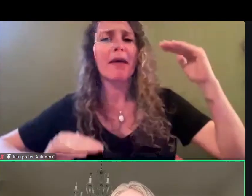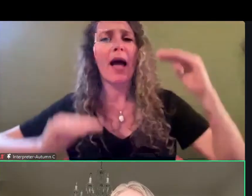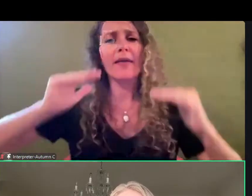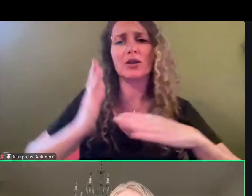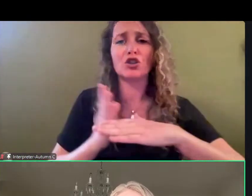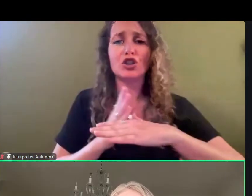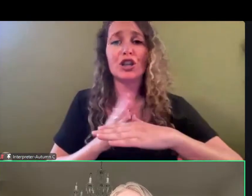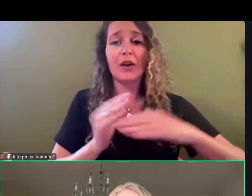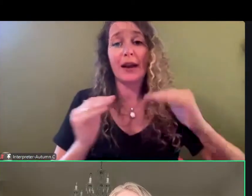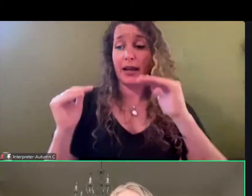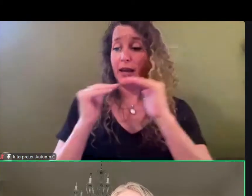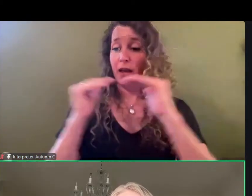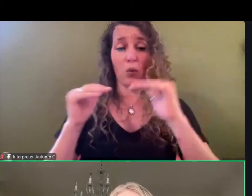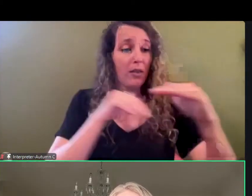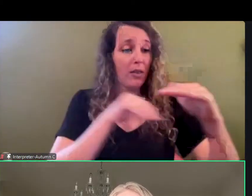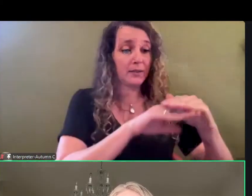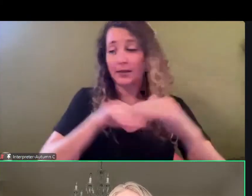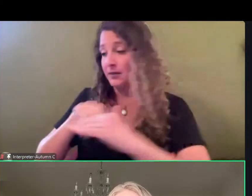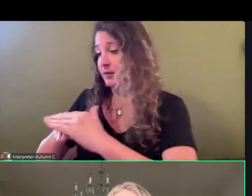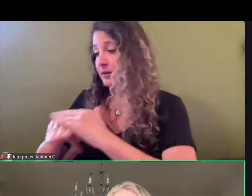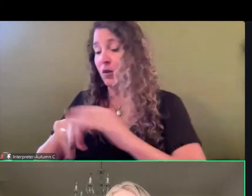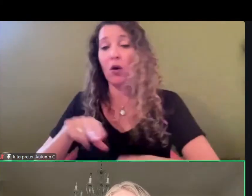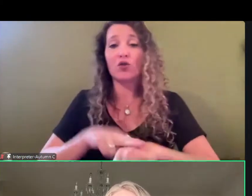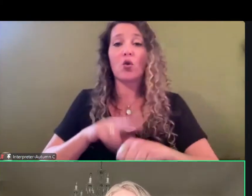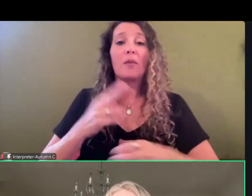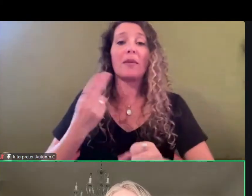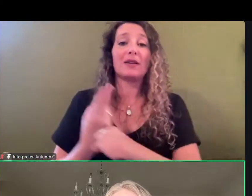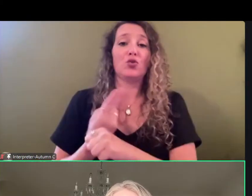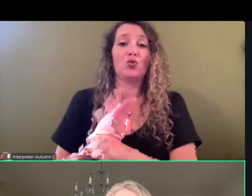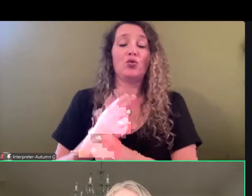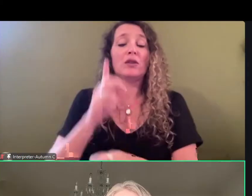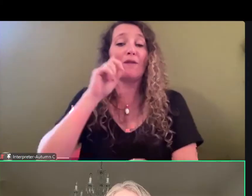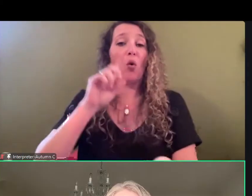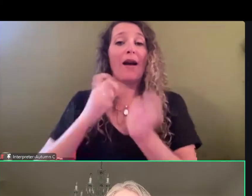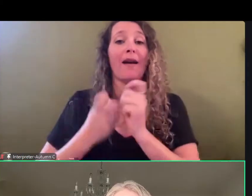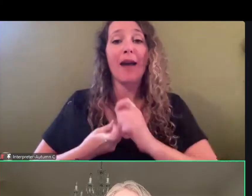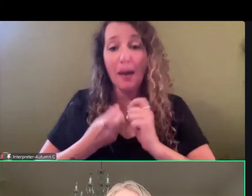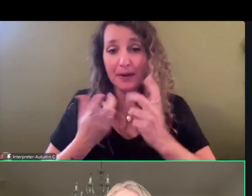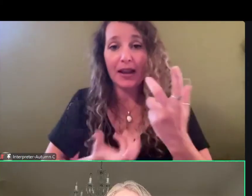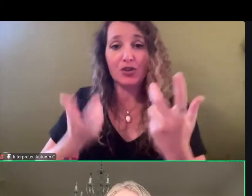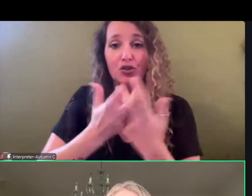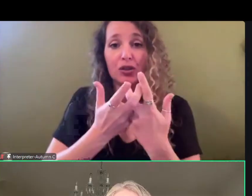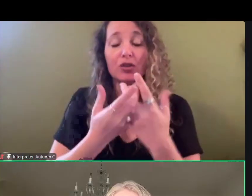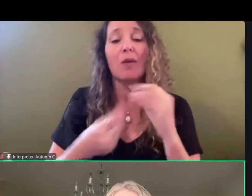access for disabled learners while normalizing the use of accommodations more widely?